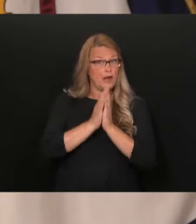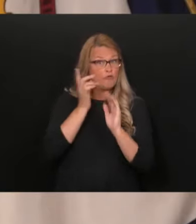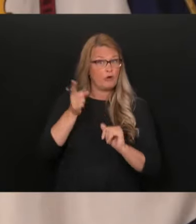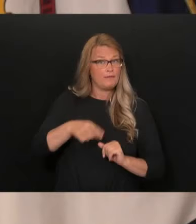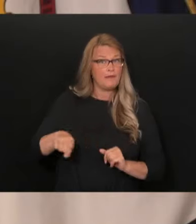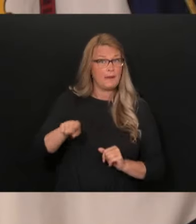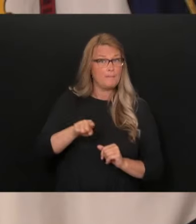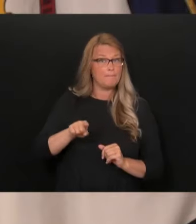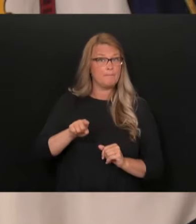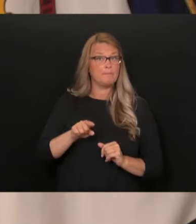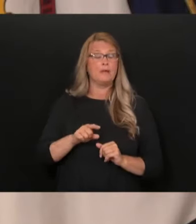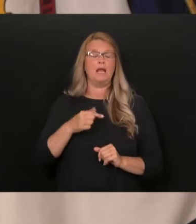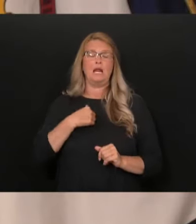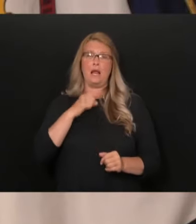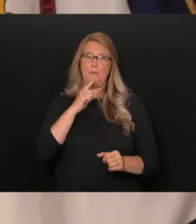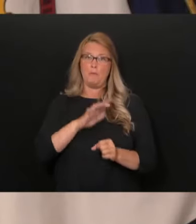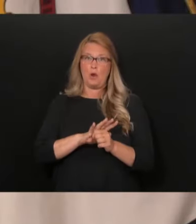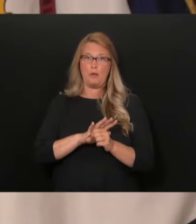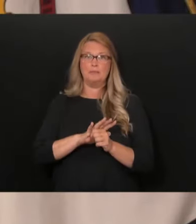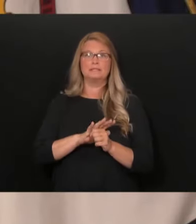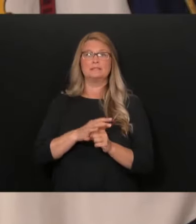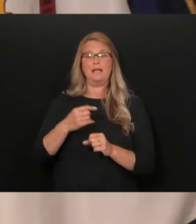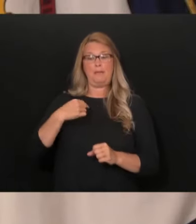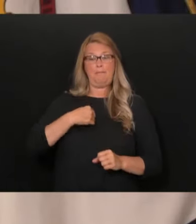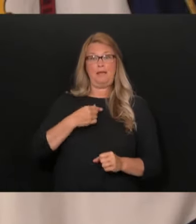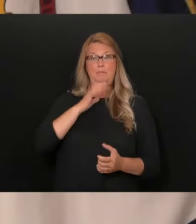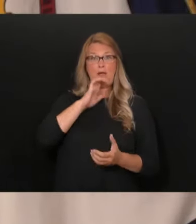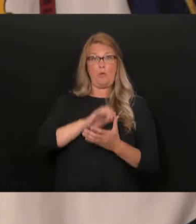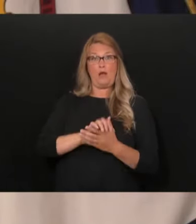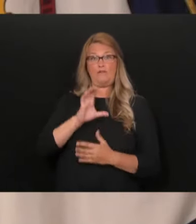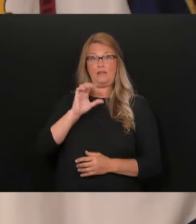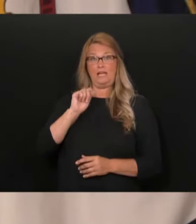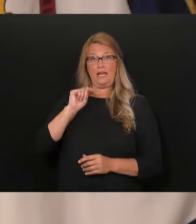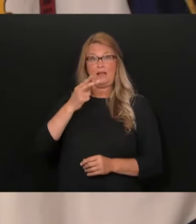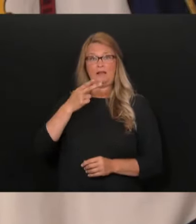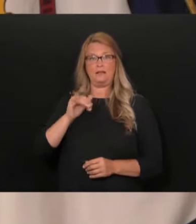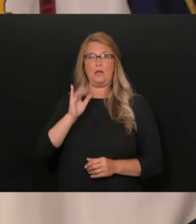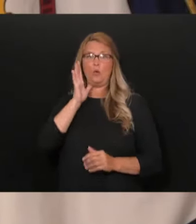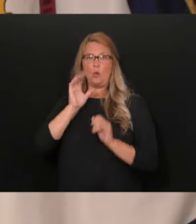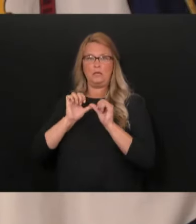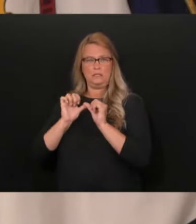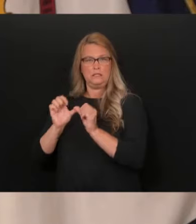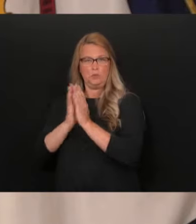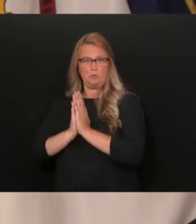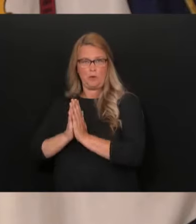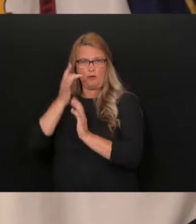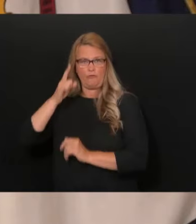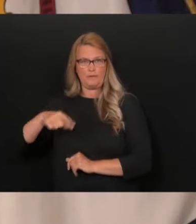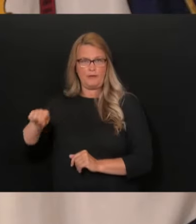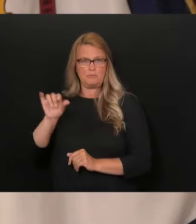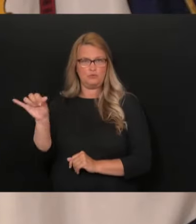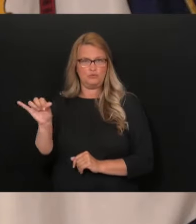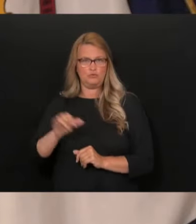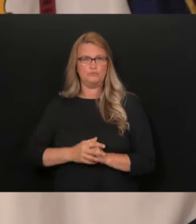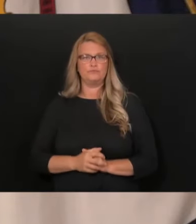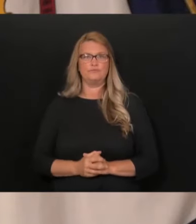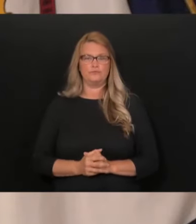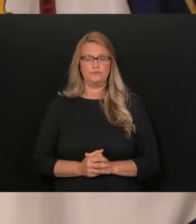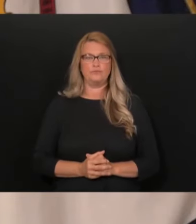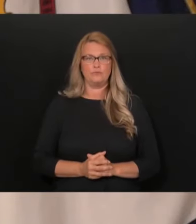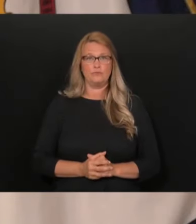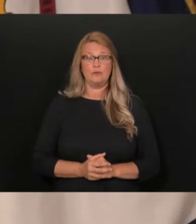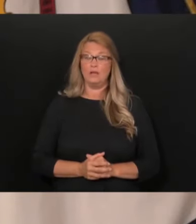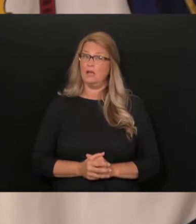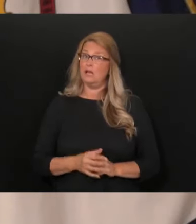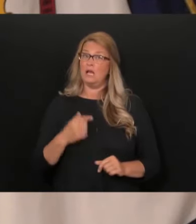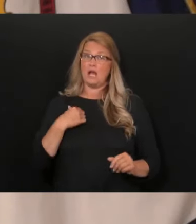you to God above that Kathy and I will absolutely do that. And hopefully we'll be